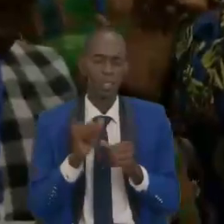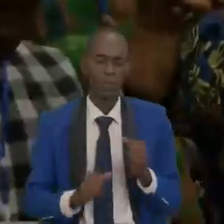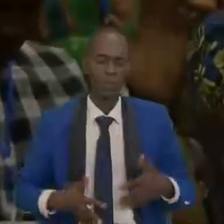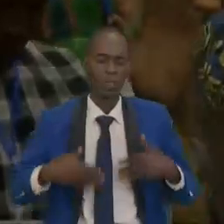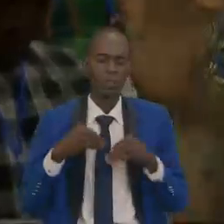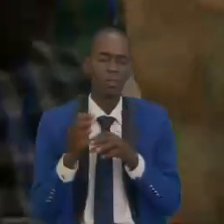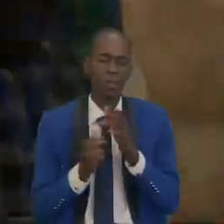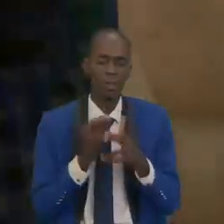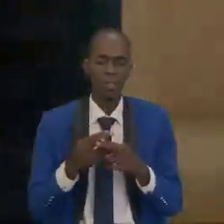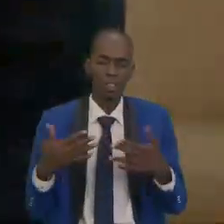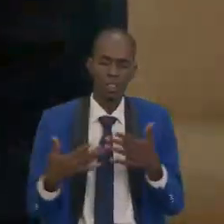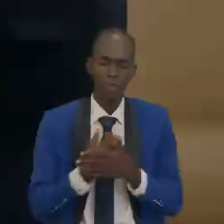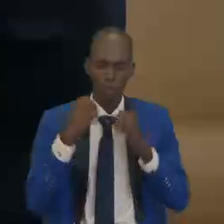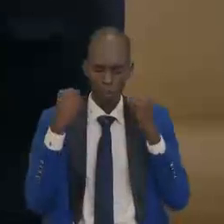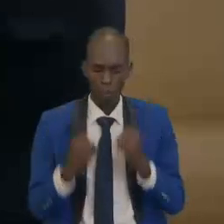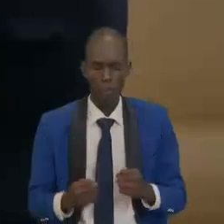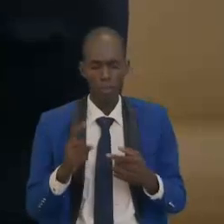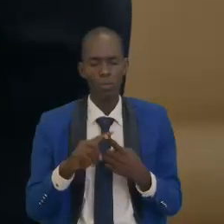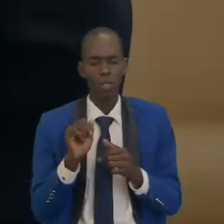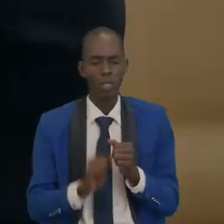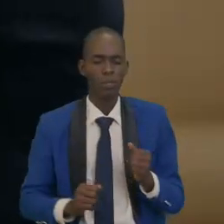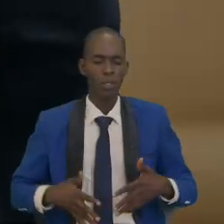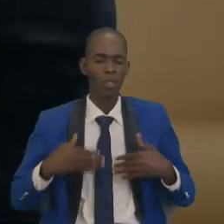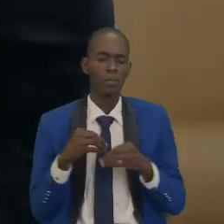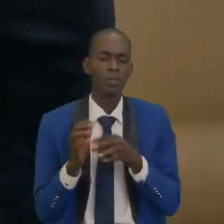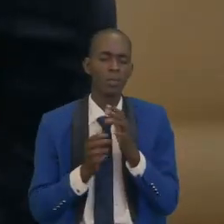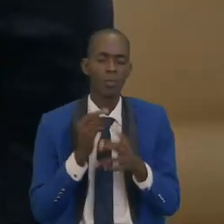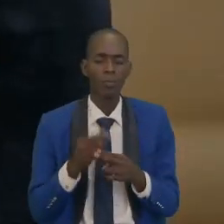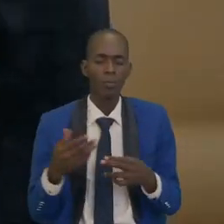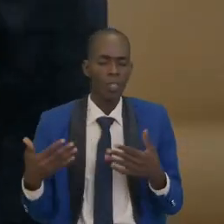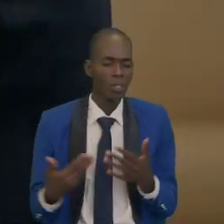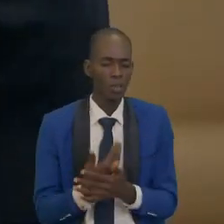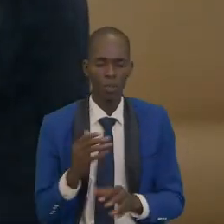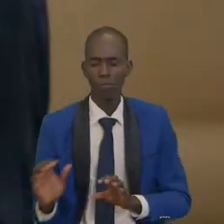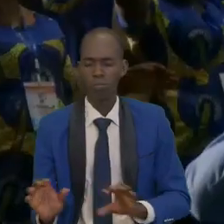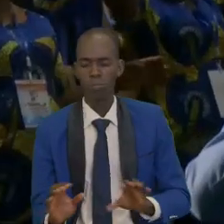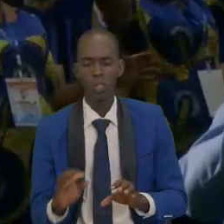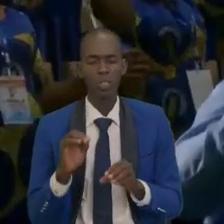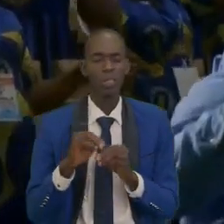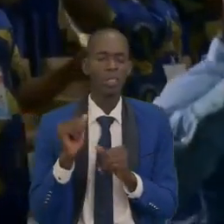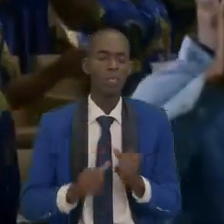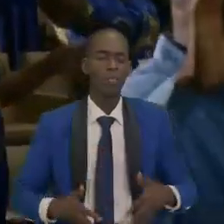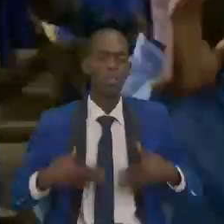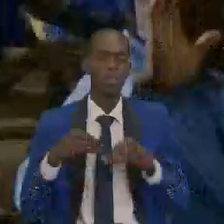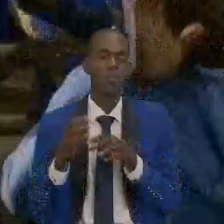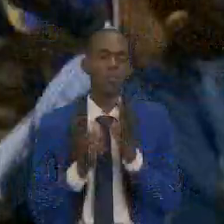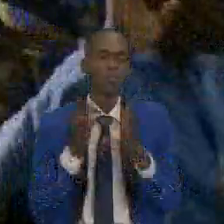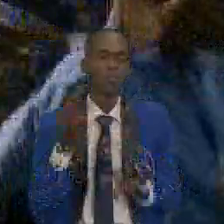new power in every life new performance in every life